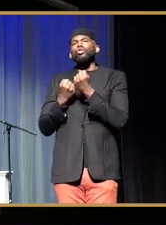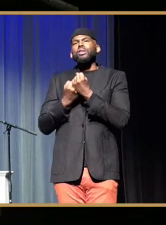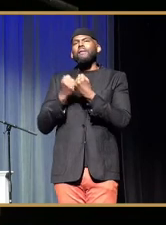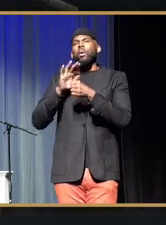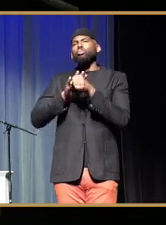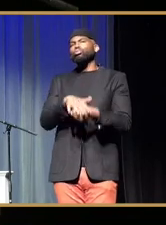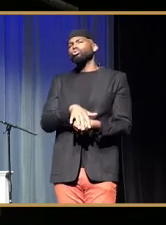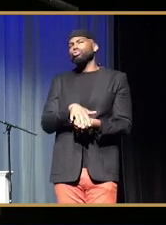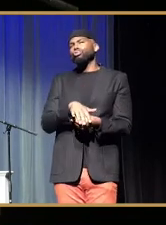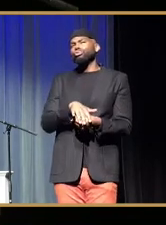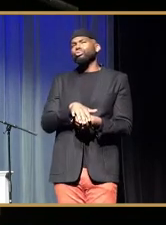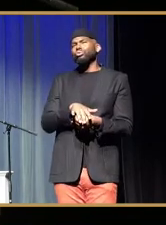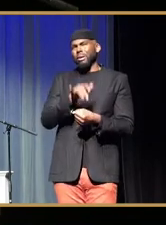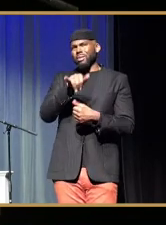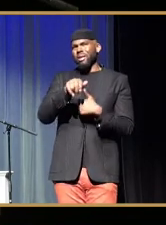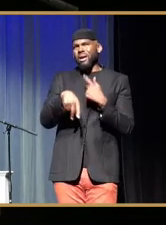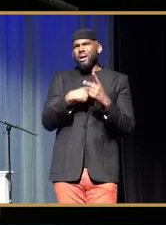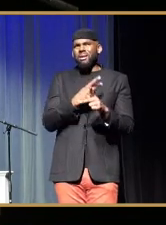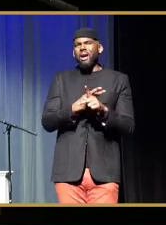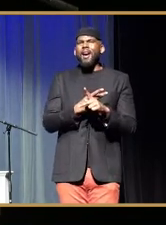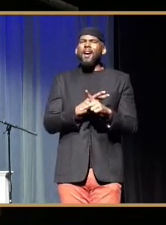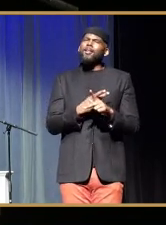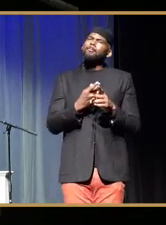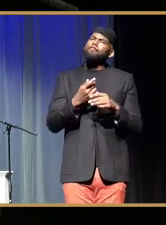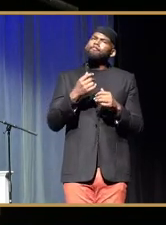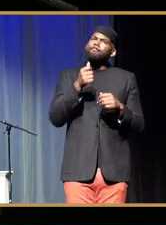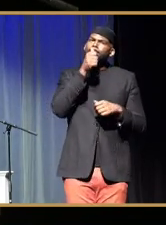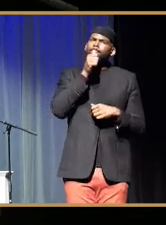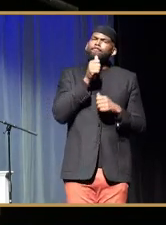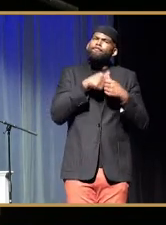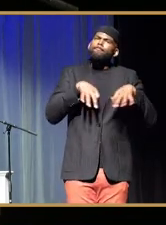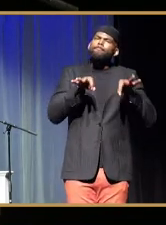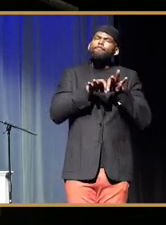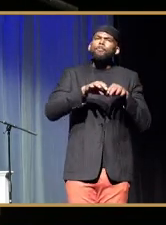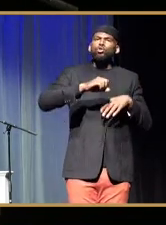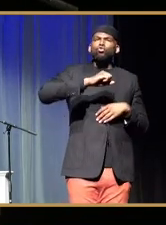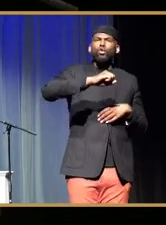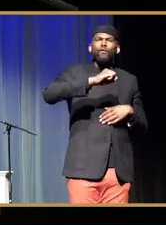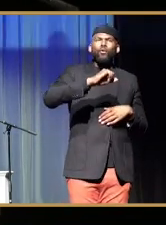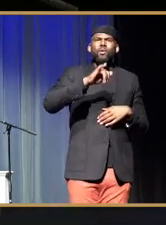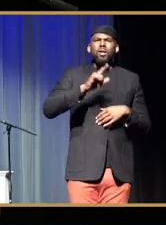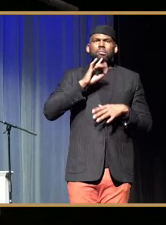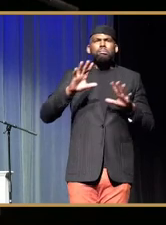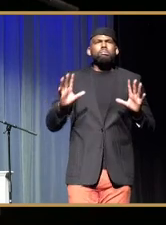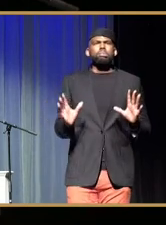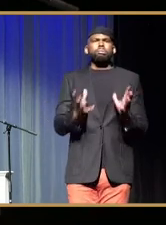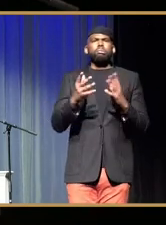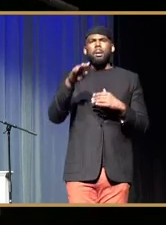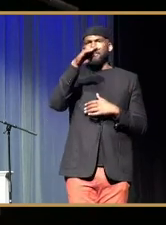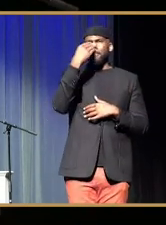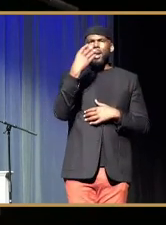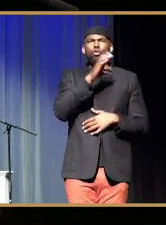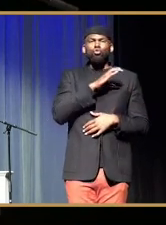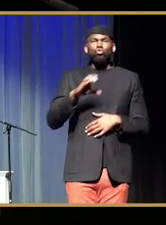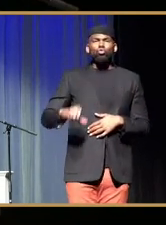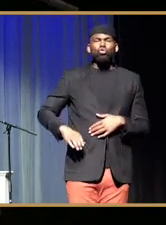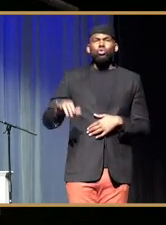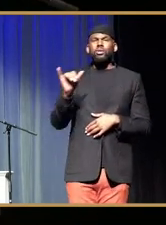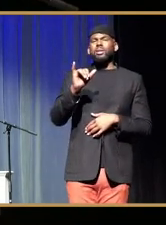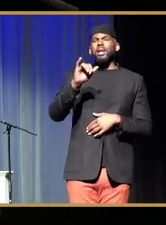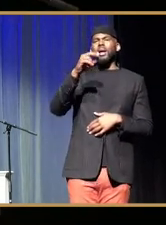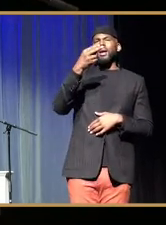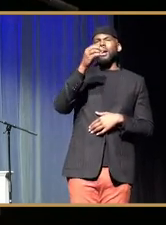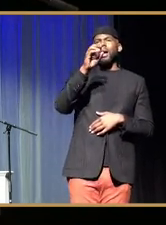It was that kind of sacred refusal that informed the Afro-Christian hermeneutic of black Christians like Howard